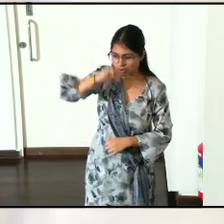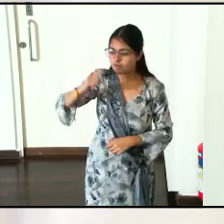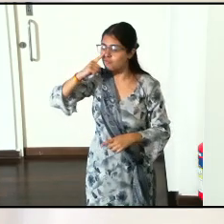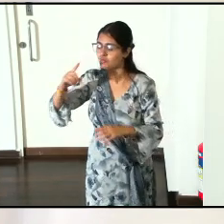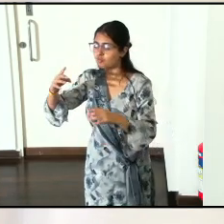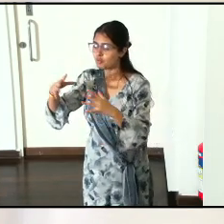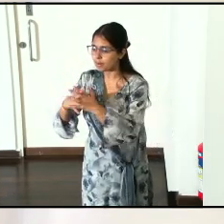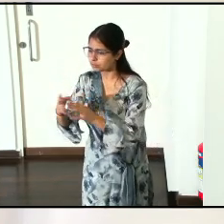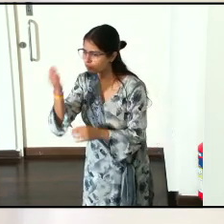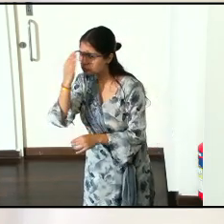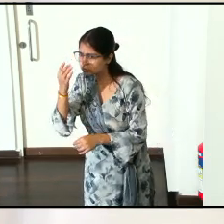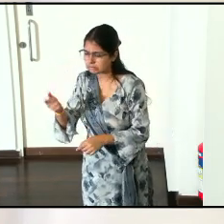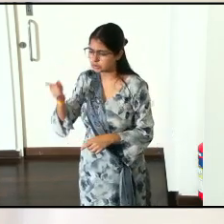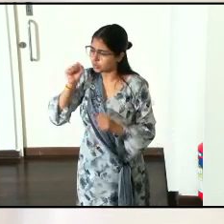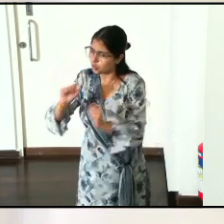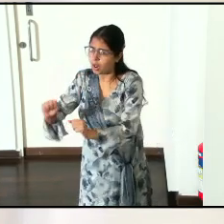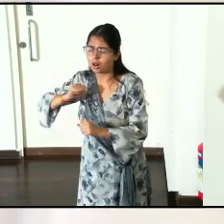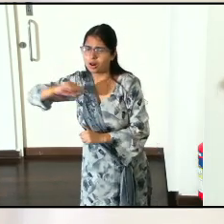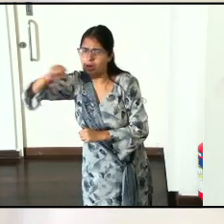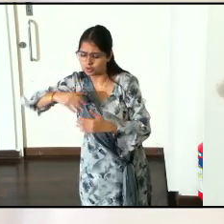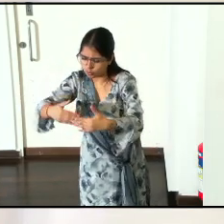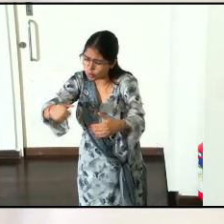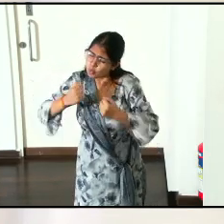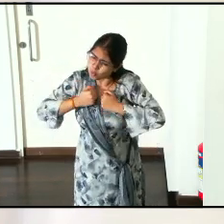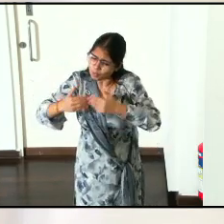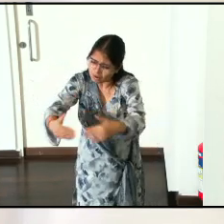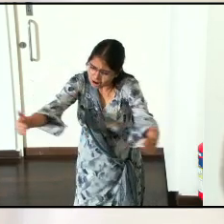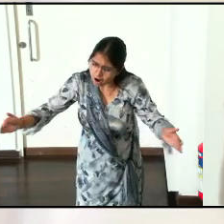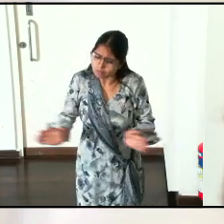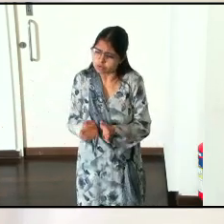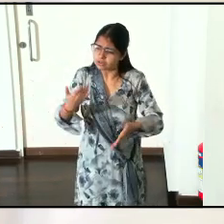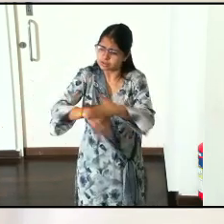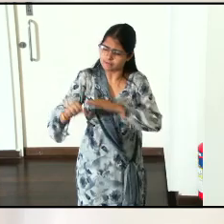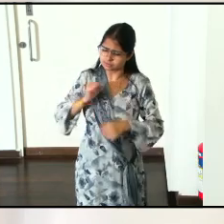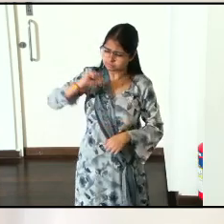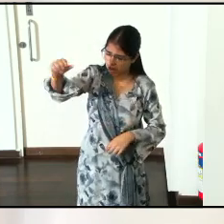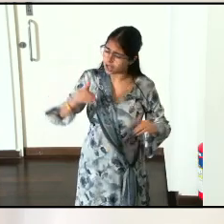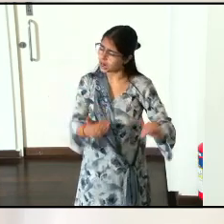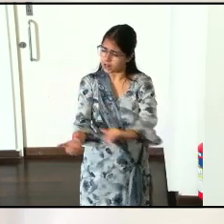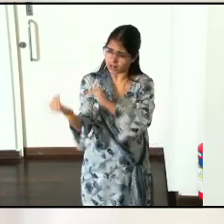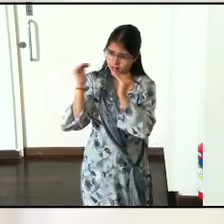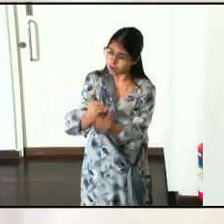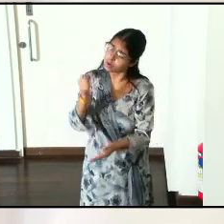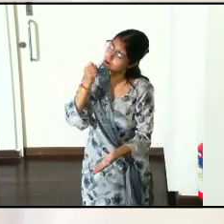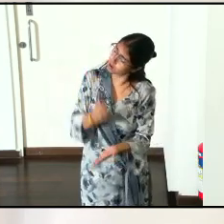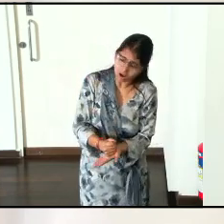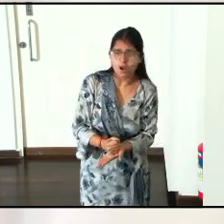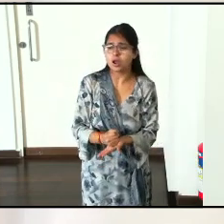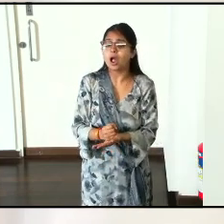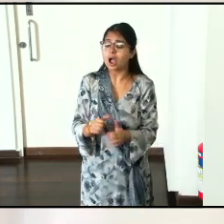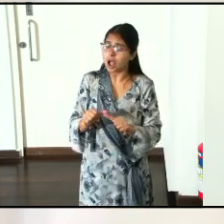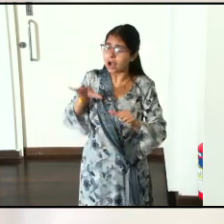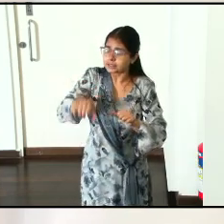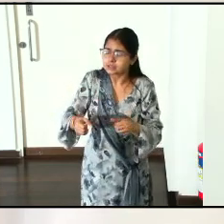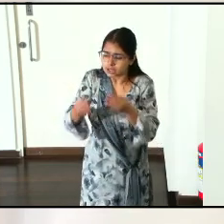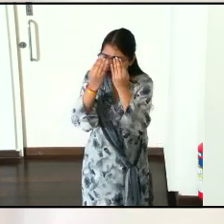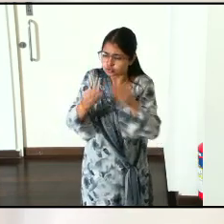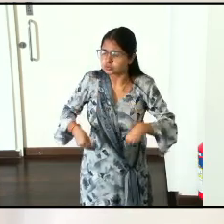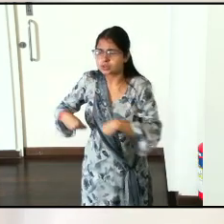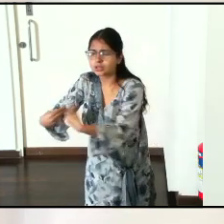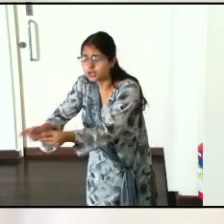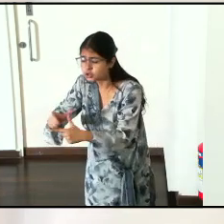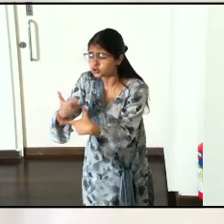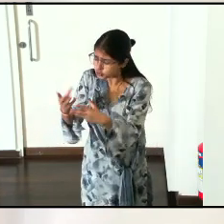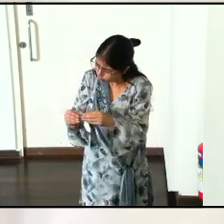rights within the community, right? Equal rights and access to education,